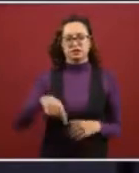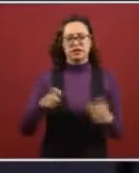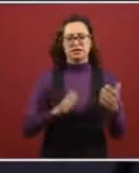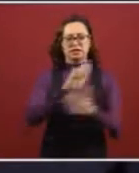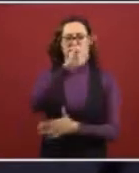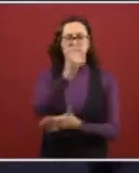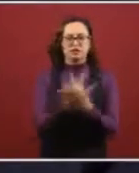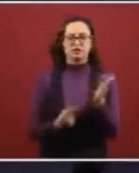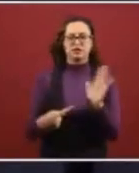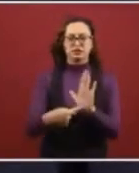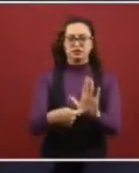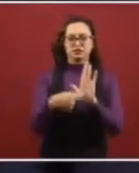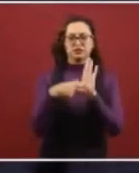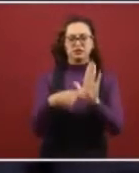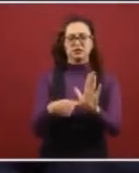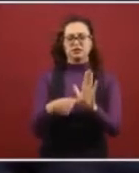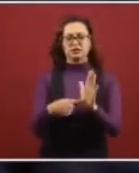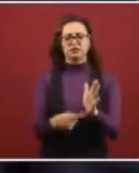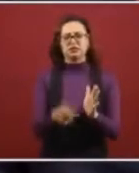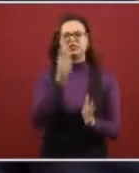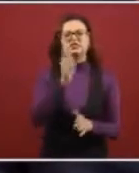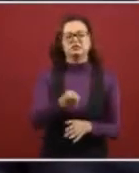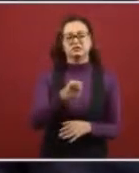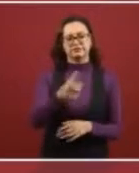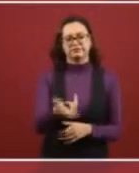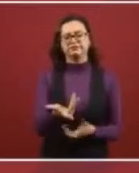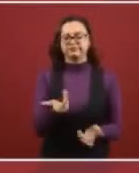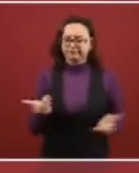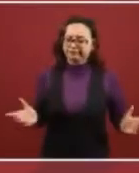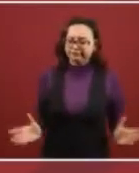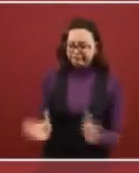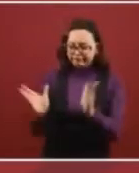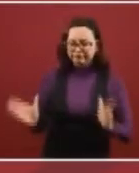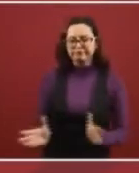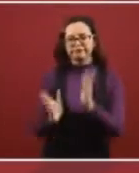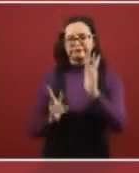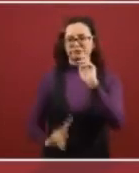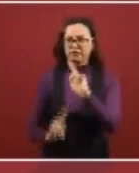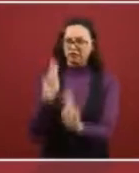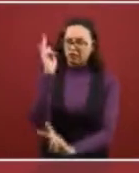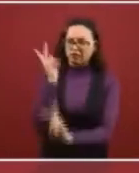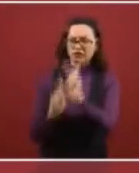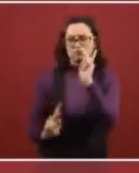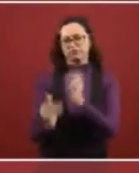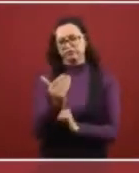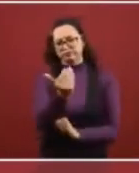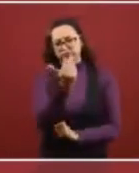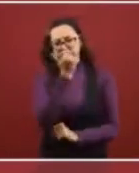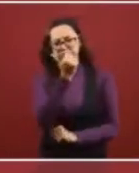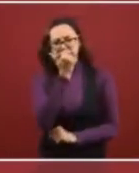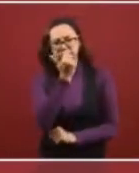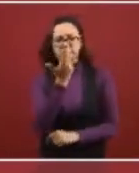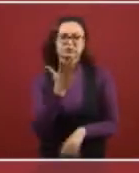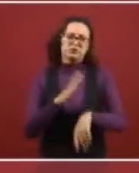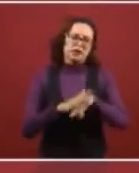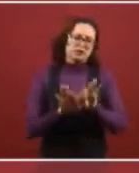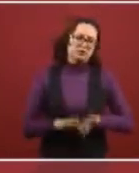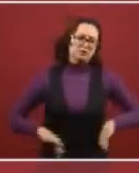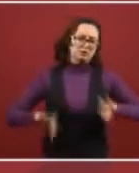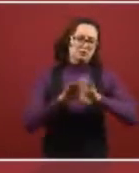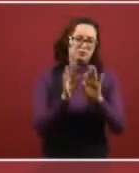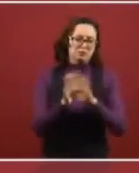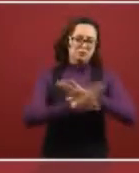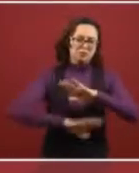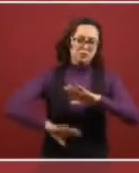So this program is for or to produce food, los básicos, especially